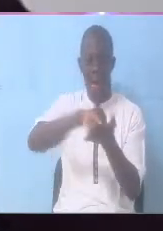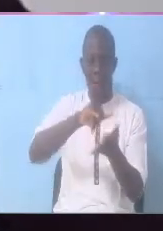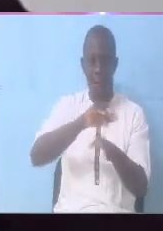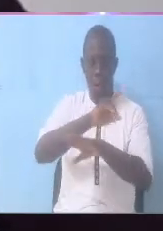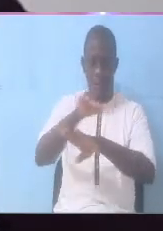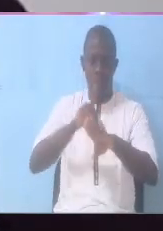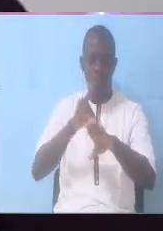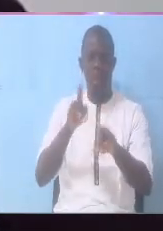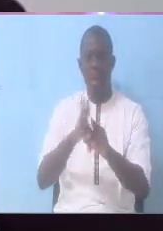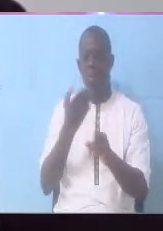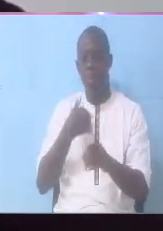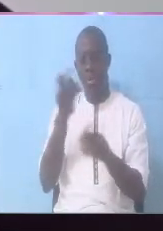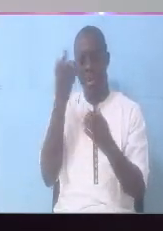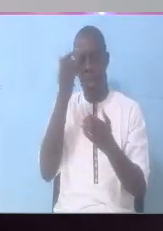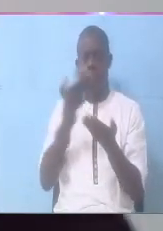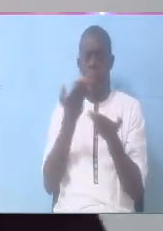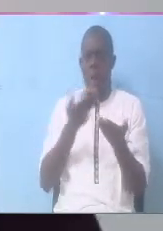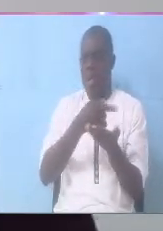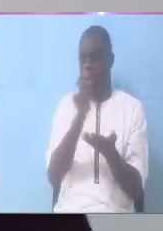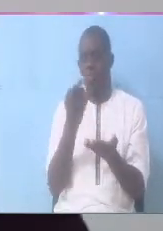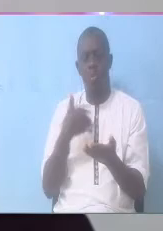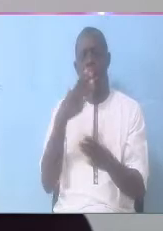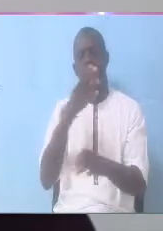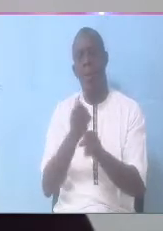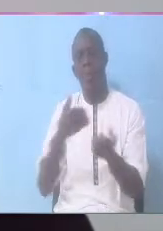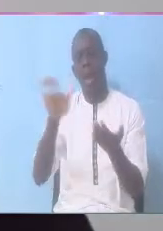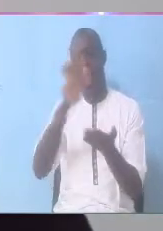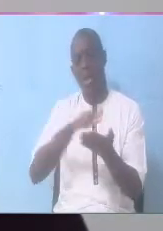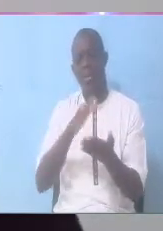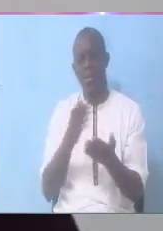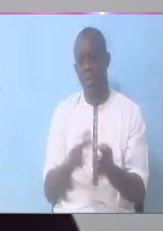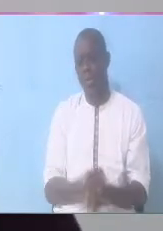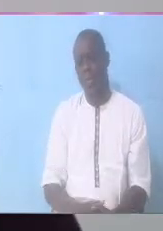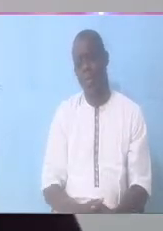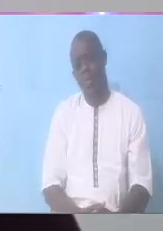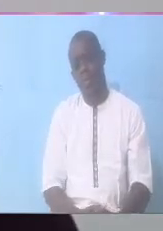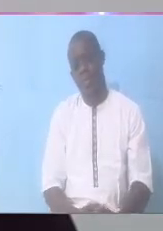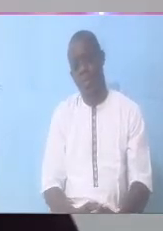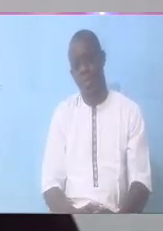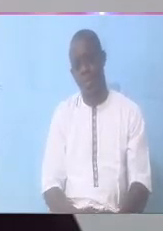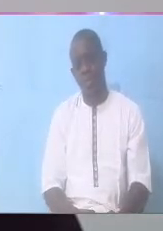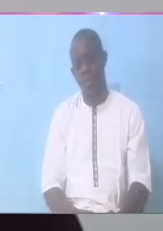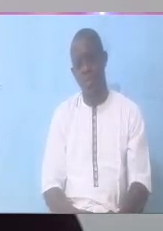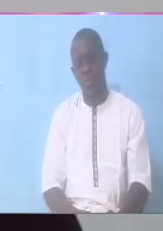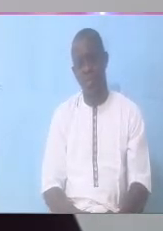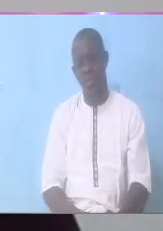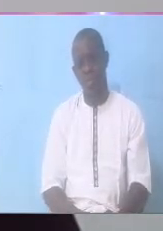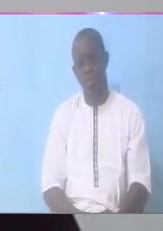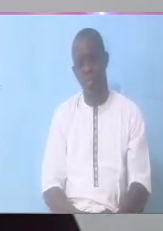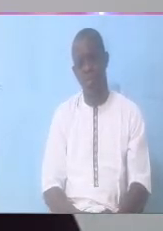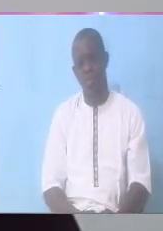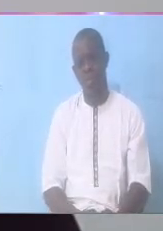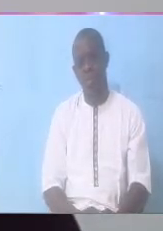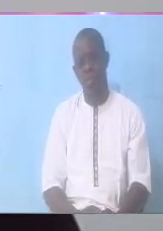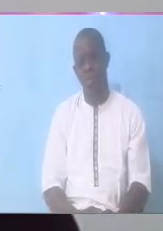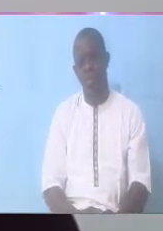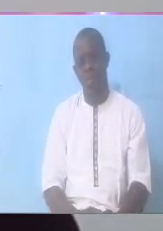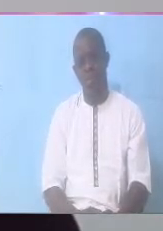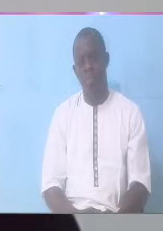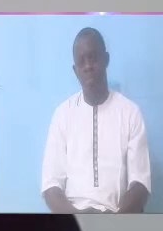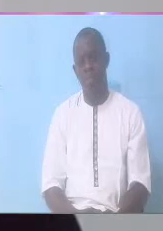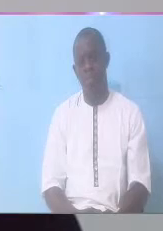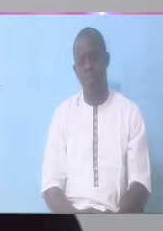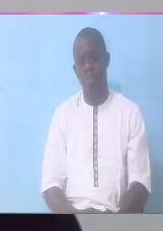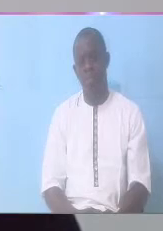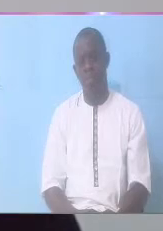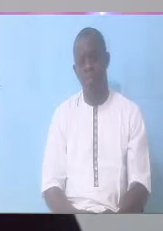dolu nyum foko munana nyilube kafulam jang kadun molu bentol fanal kono jam men mu sojarol ti men mu commando luti